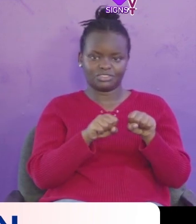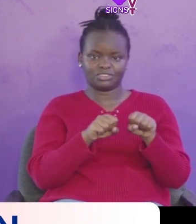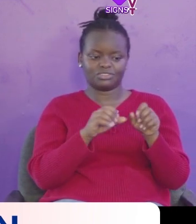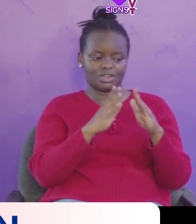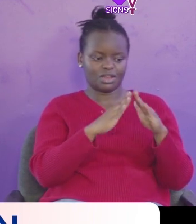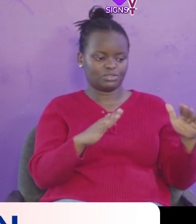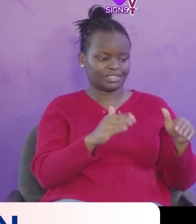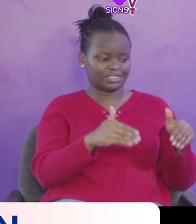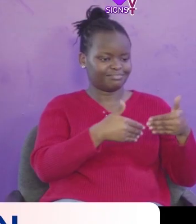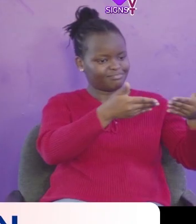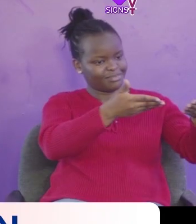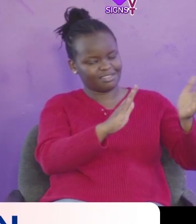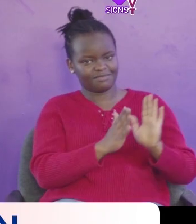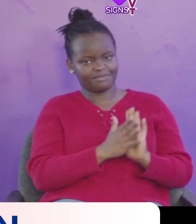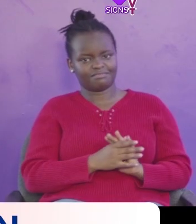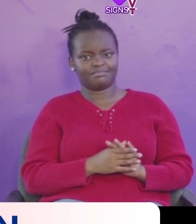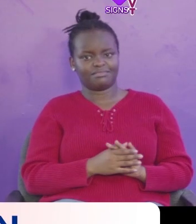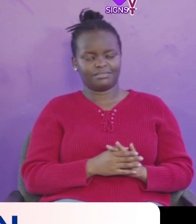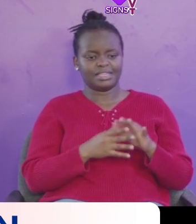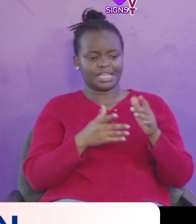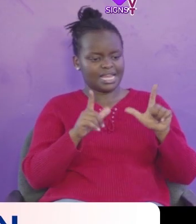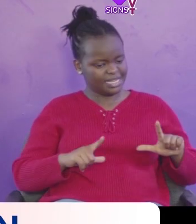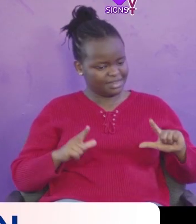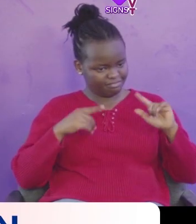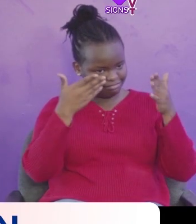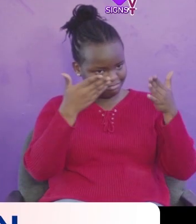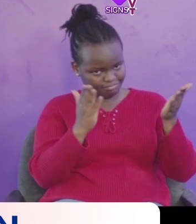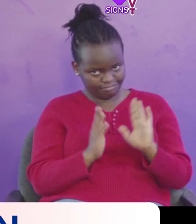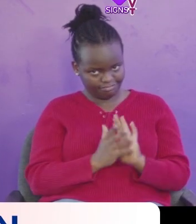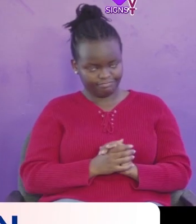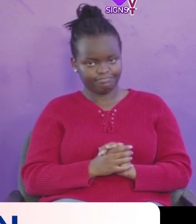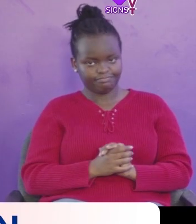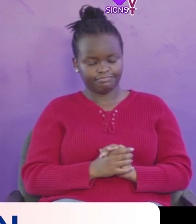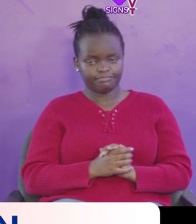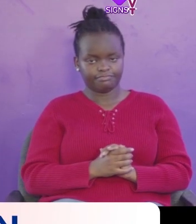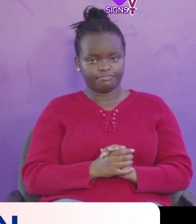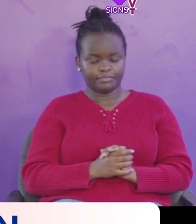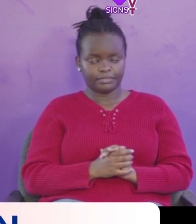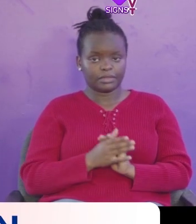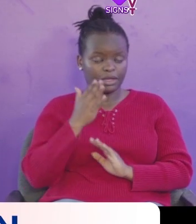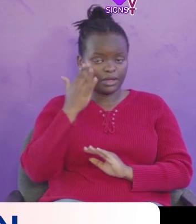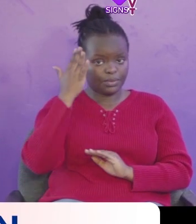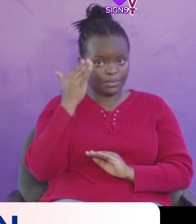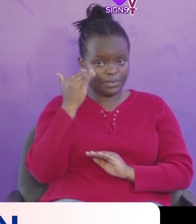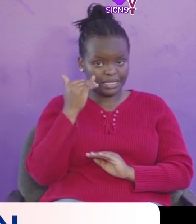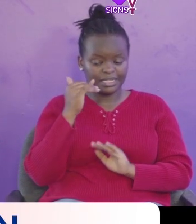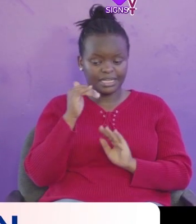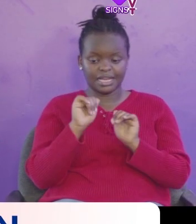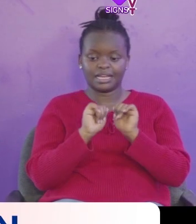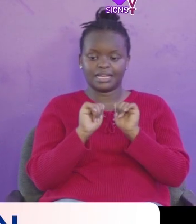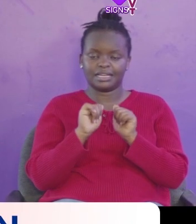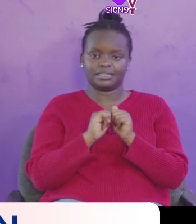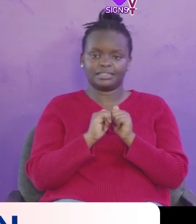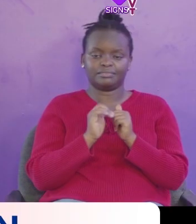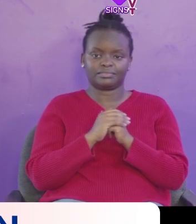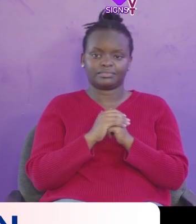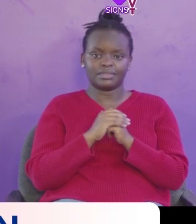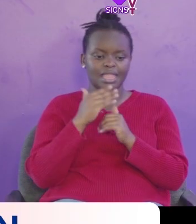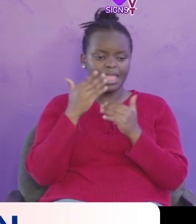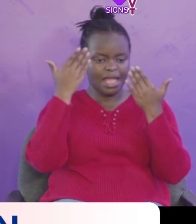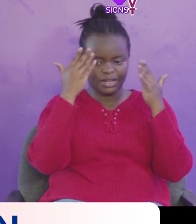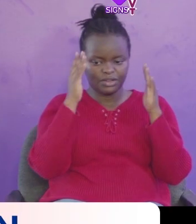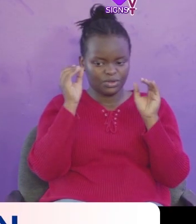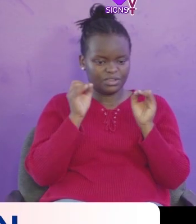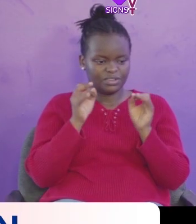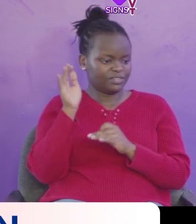hizi nyumba waishi ndani? Because ni article 43. I don't know if you heard the way I